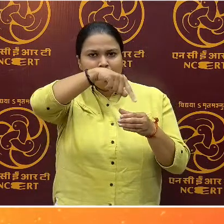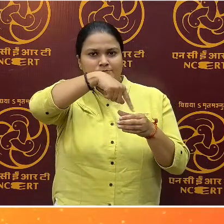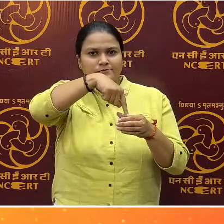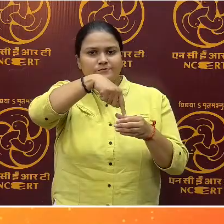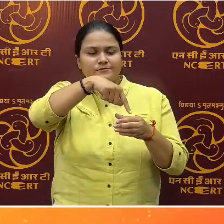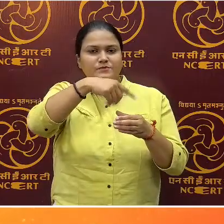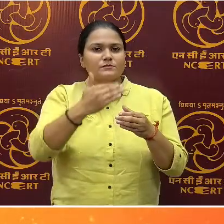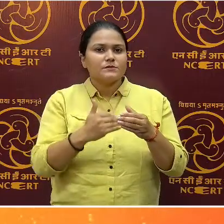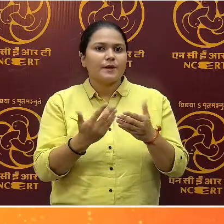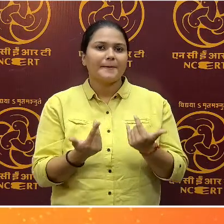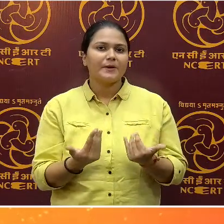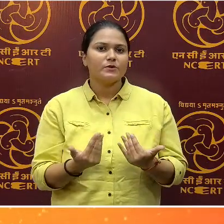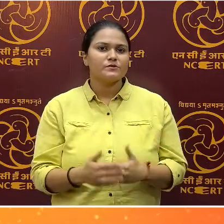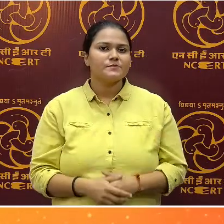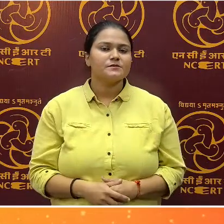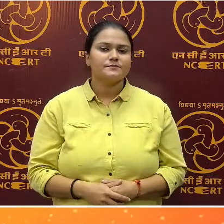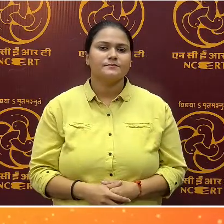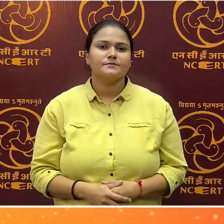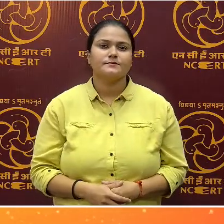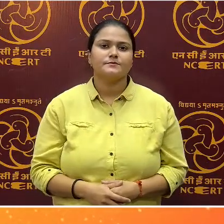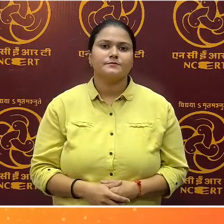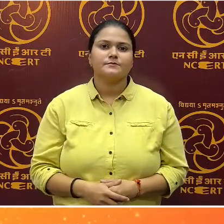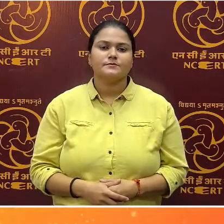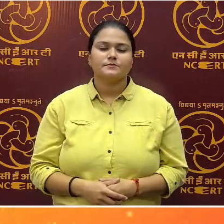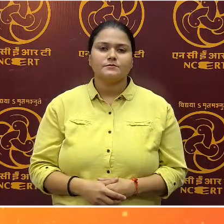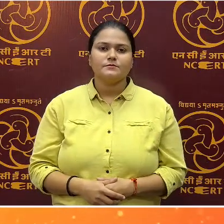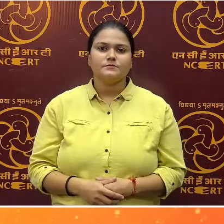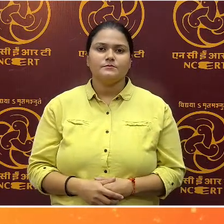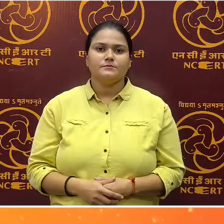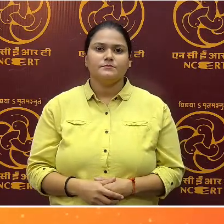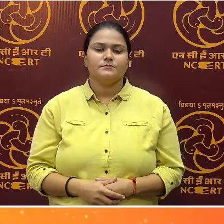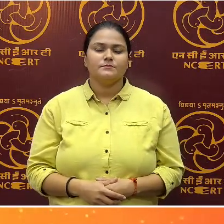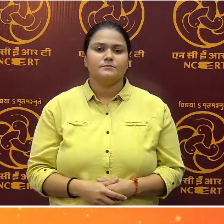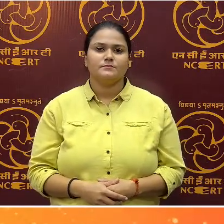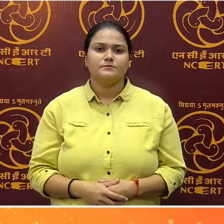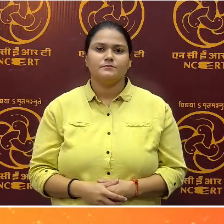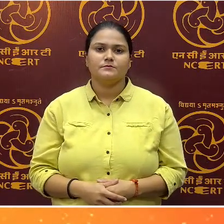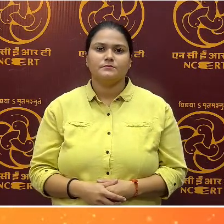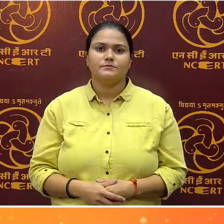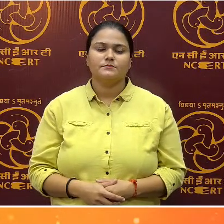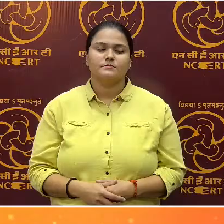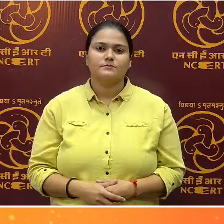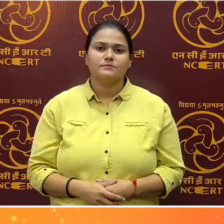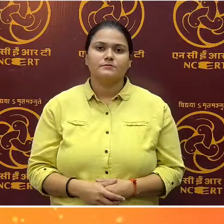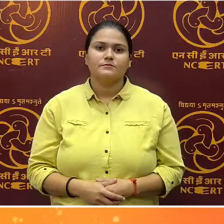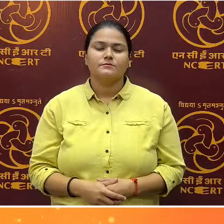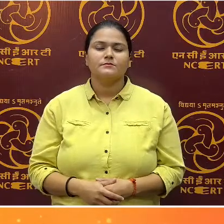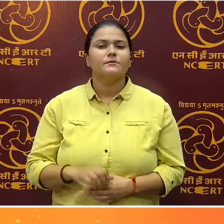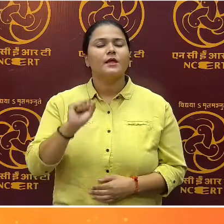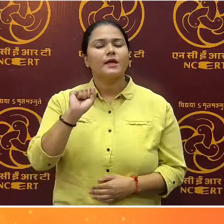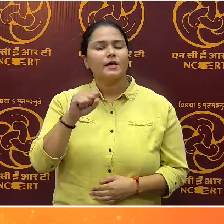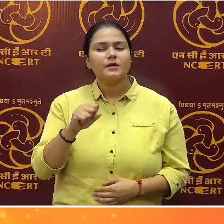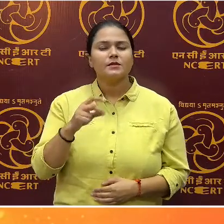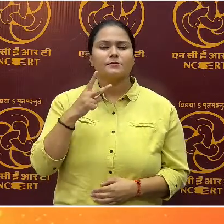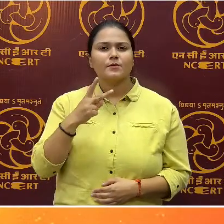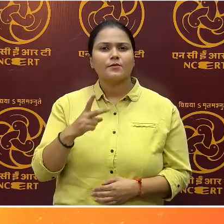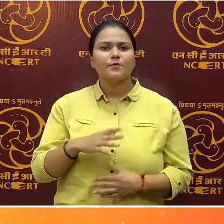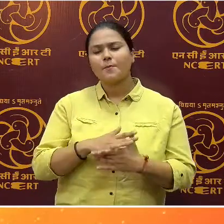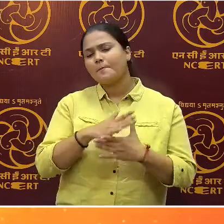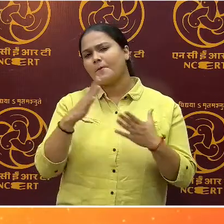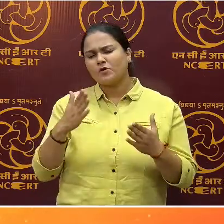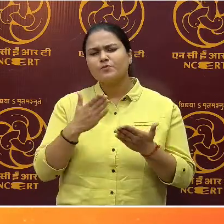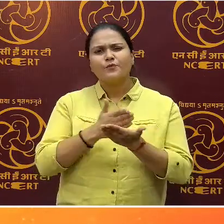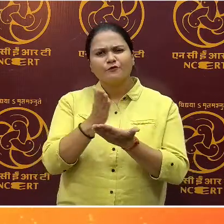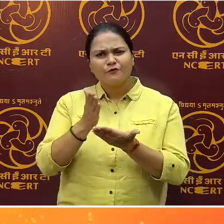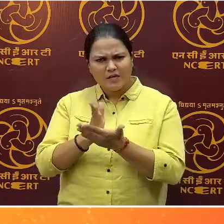of solvent, this is defined as what? Solubility. Okay. Yes. So, ma'am, are there any factors